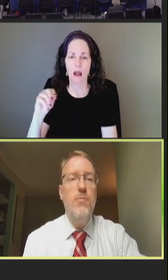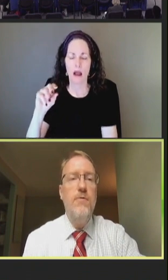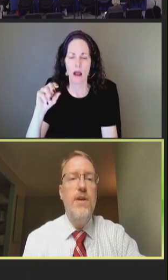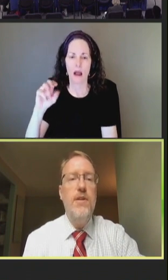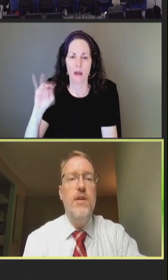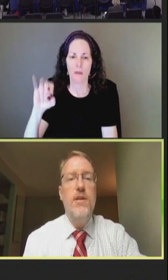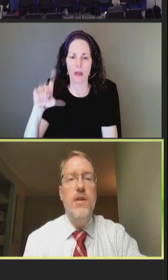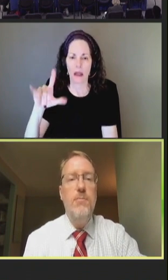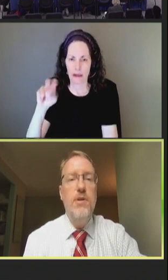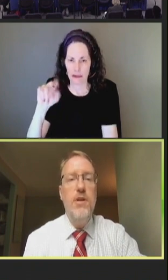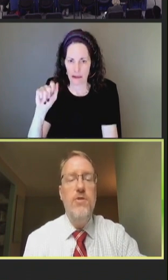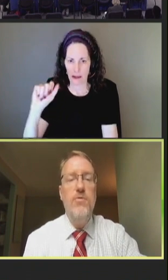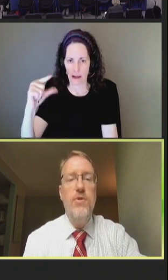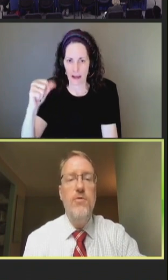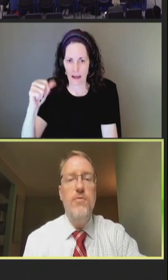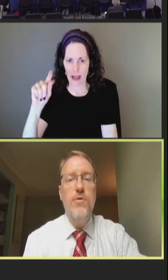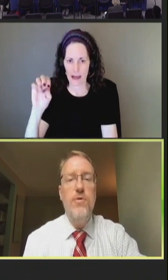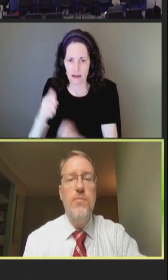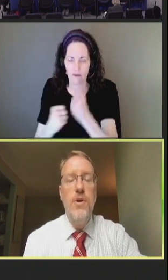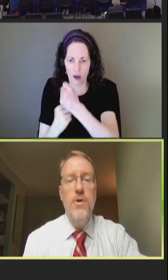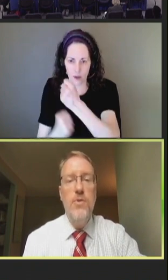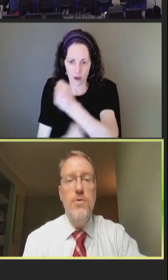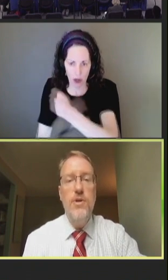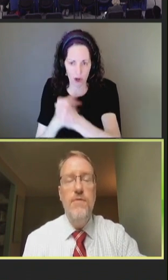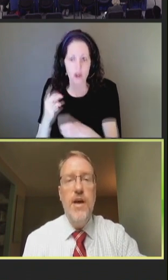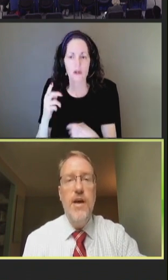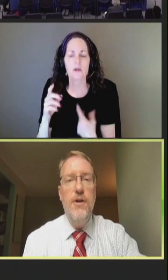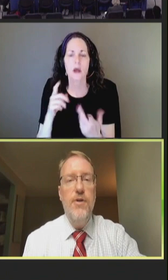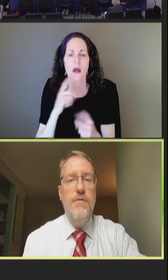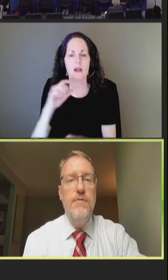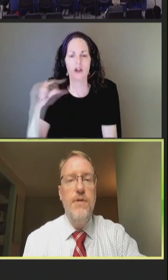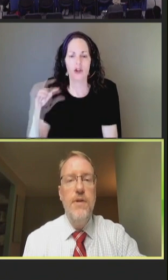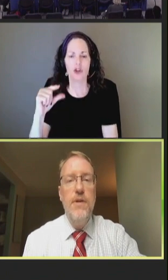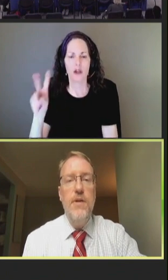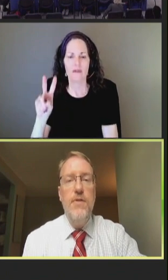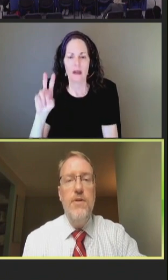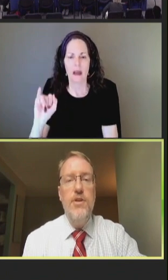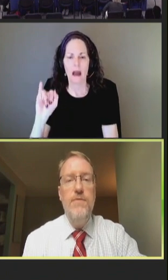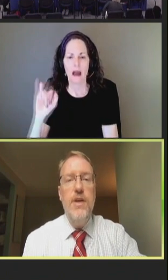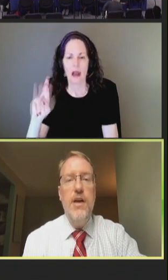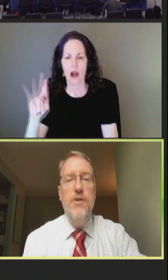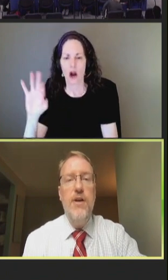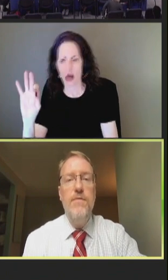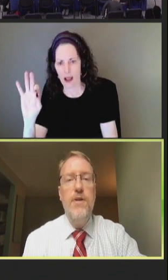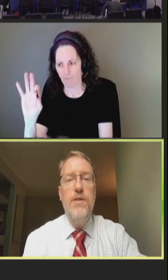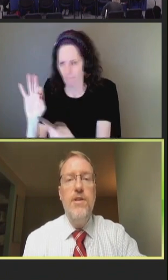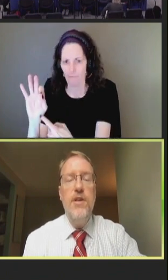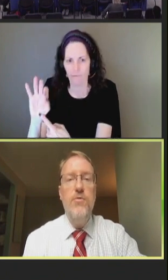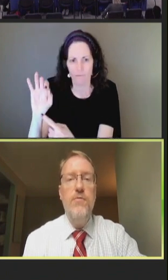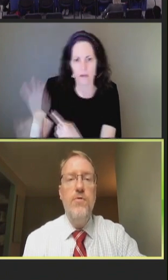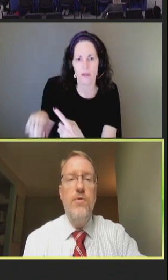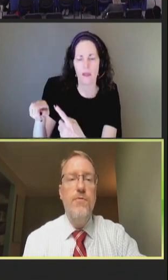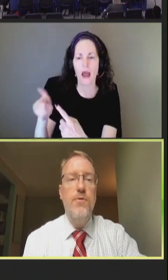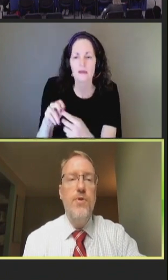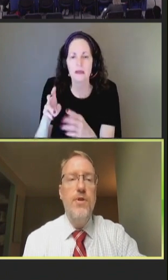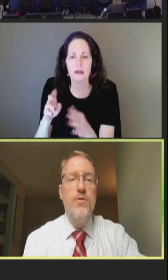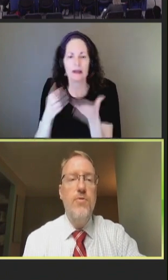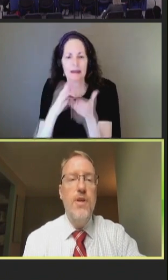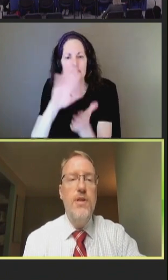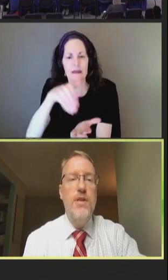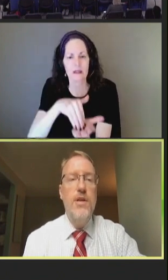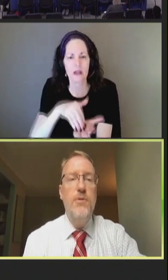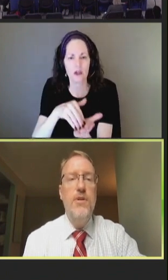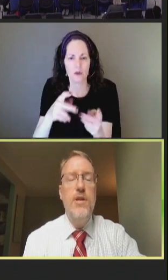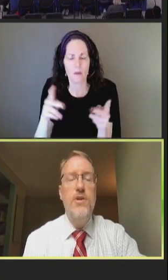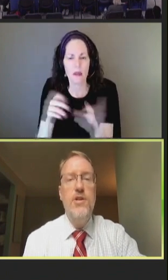co-host the Global Vaccine and Immunization Research Forum, or GVIRF. The GVIRF is the central forum for research